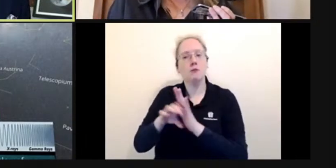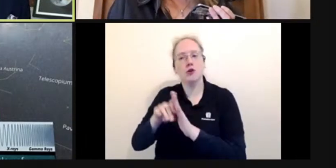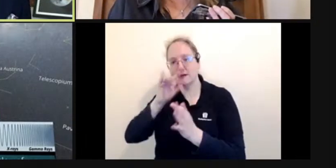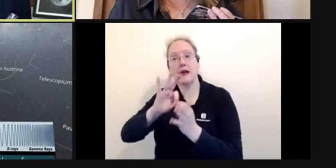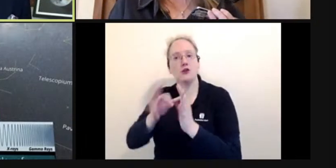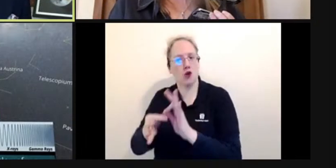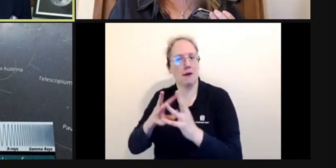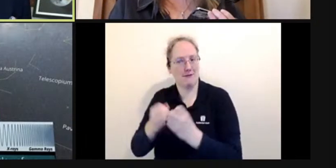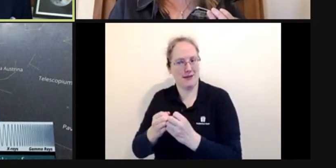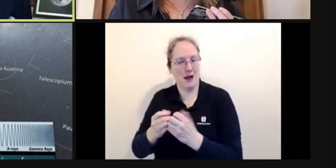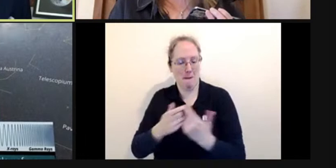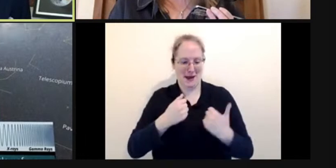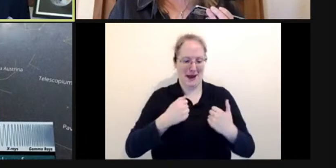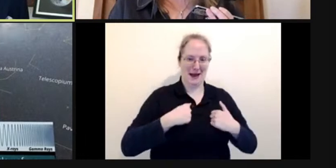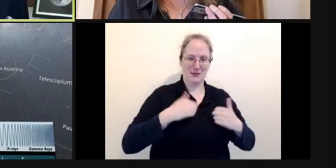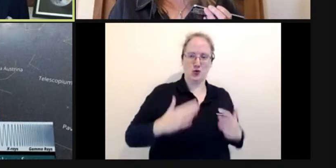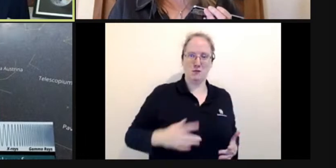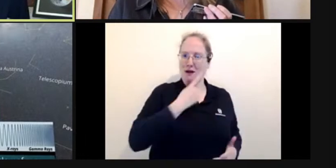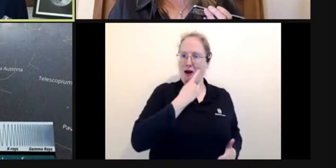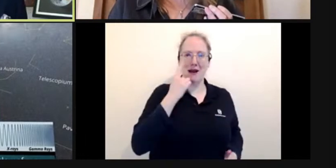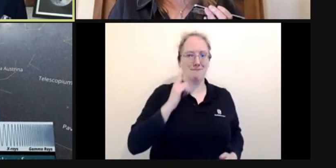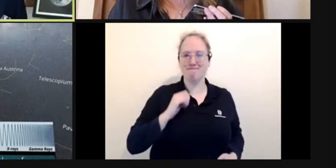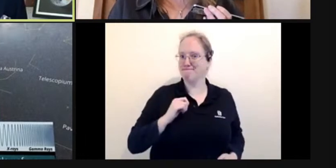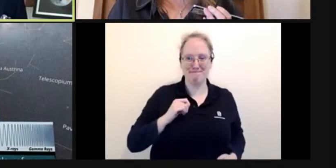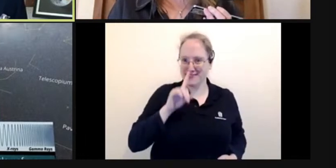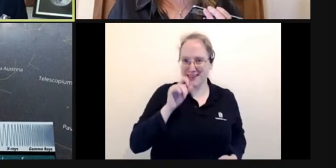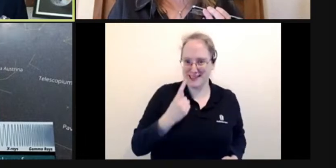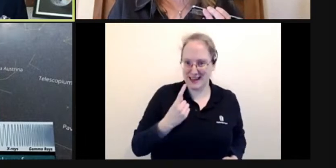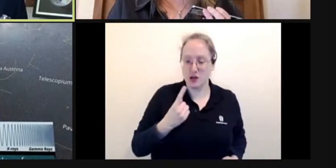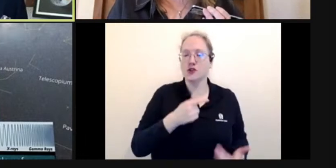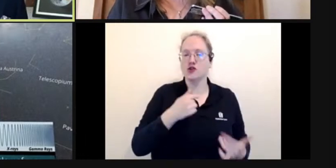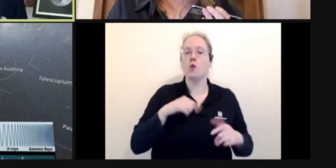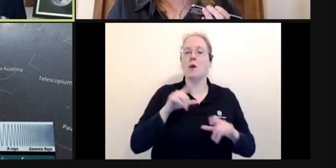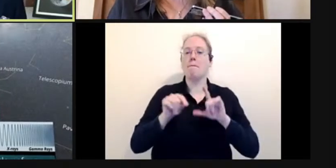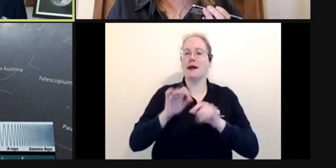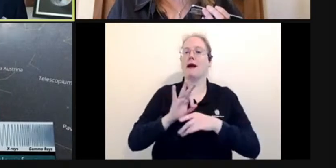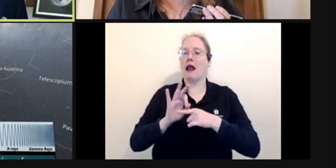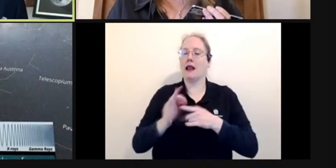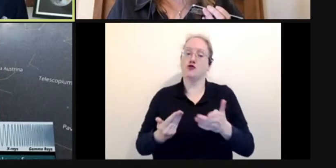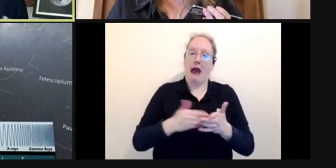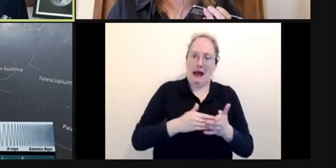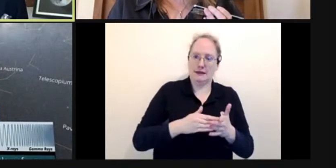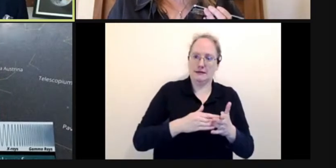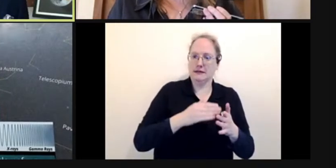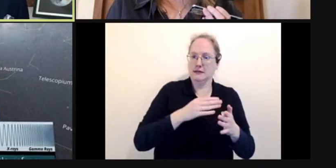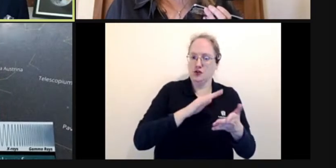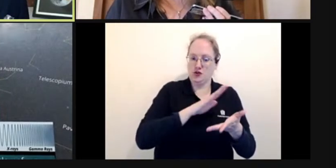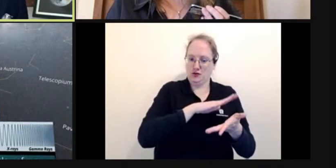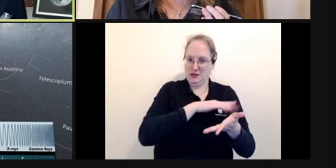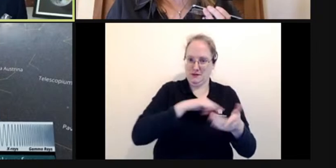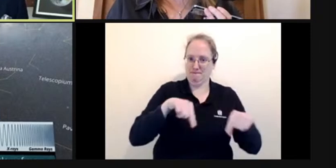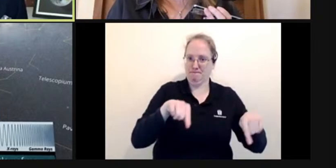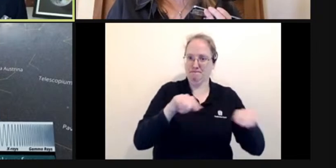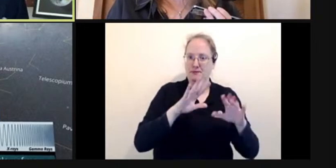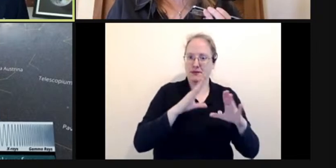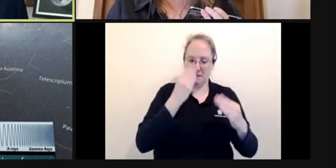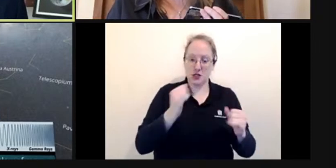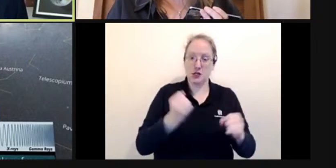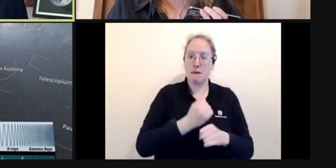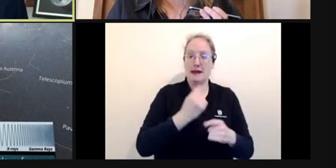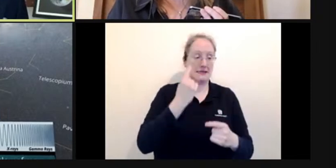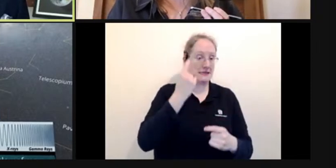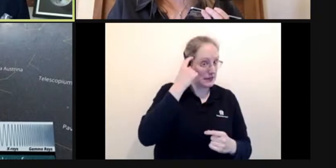have to choose a color that makes the most sense, and NASA in particular does great work with choosing colors that make physics sense and also